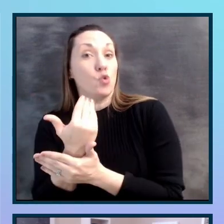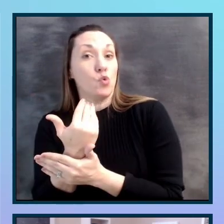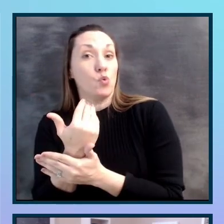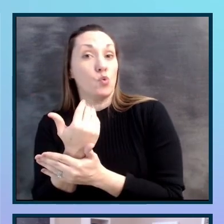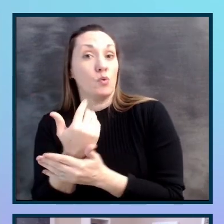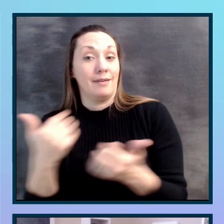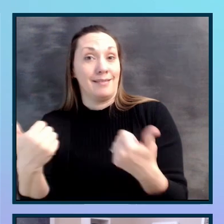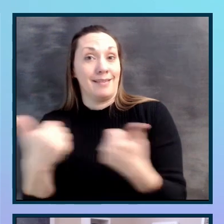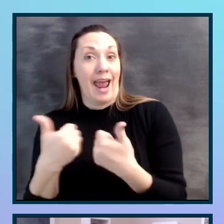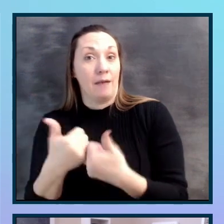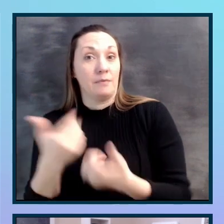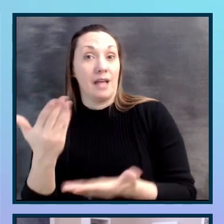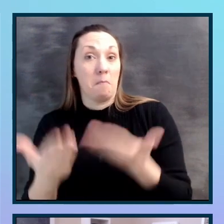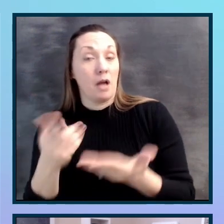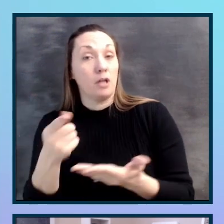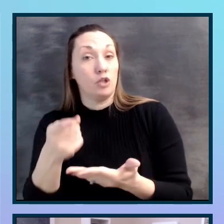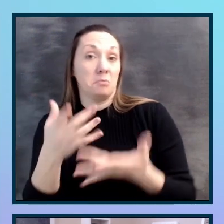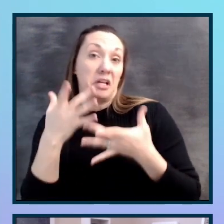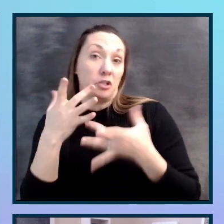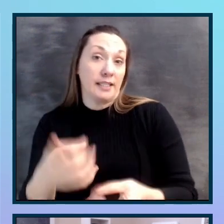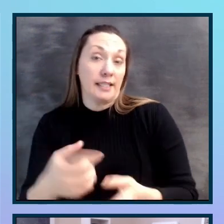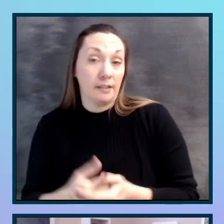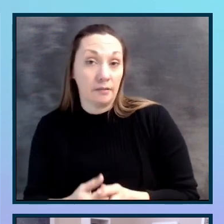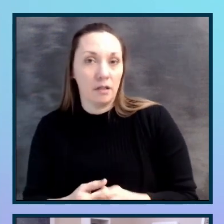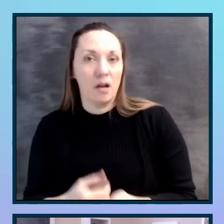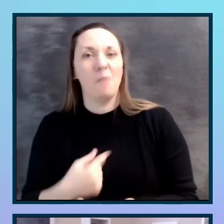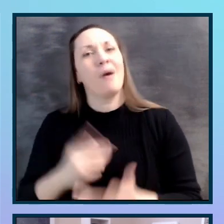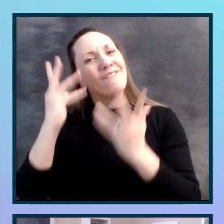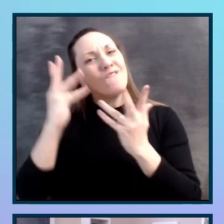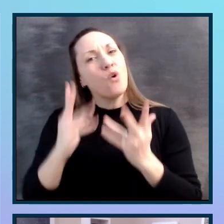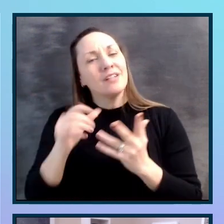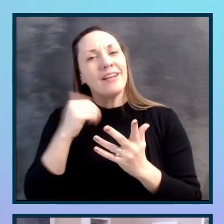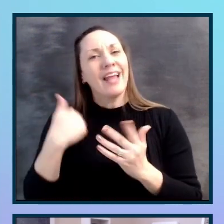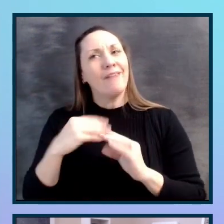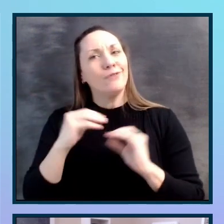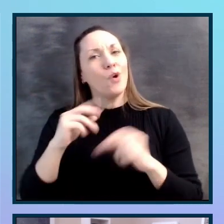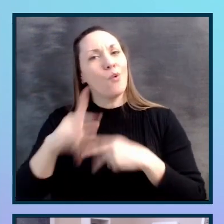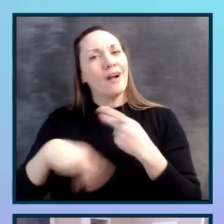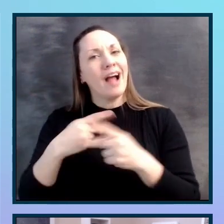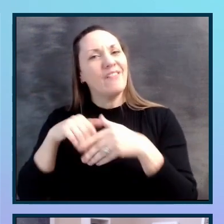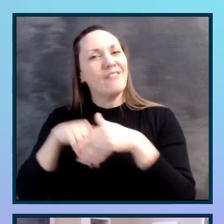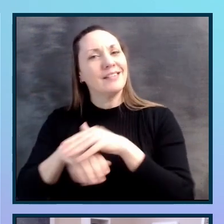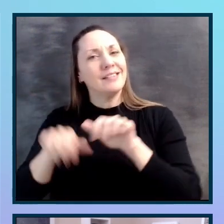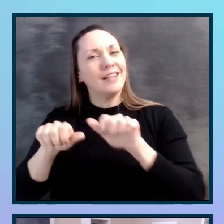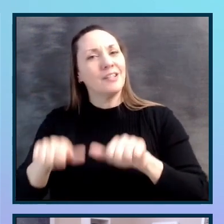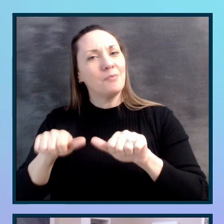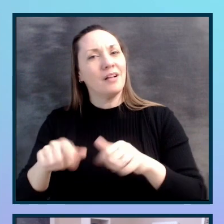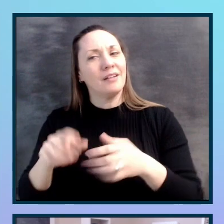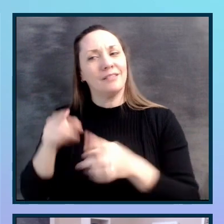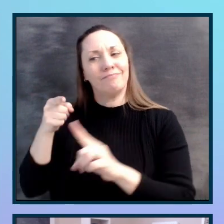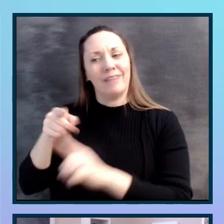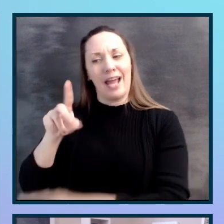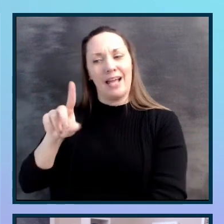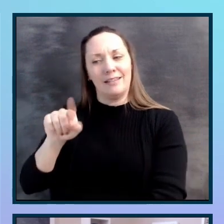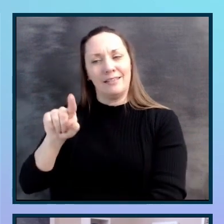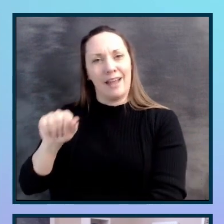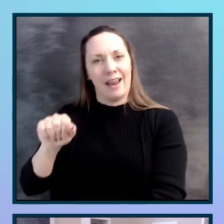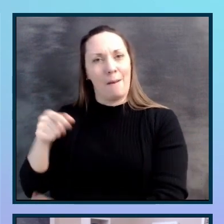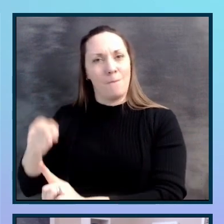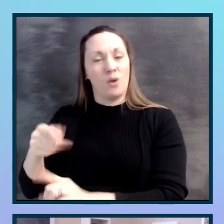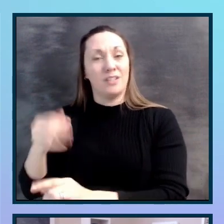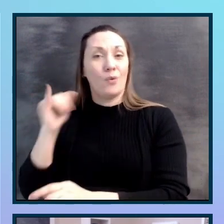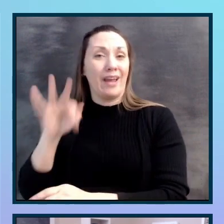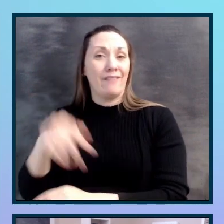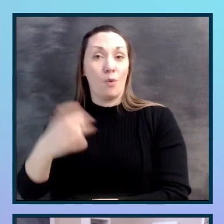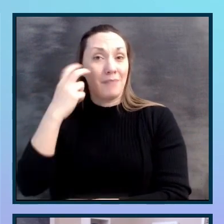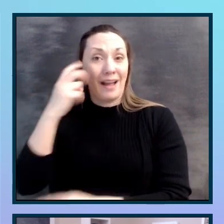you might be interested in. Unfortunately, they don't have any kind of accessibility as a data point. So whether you are someone who is blind